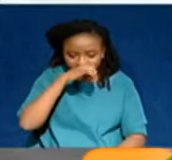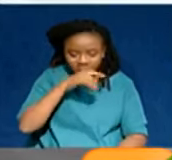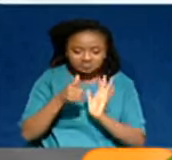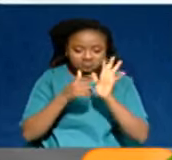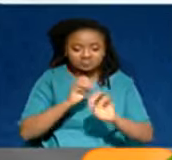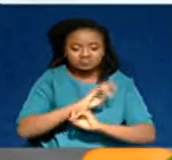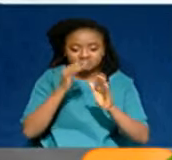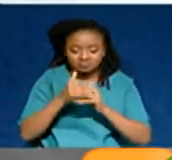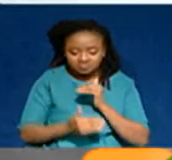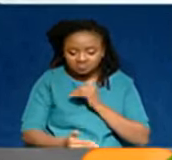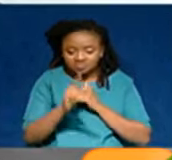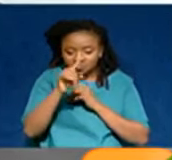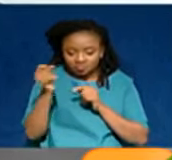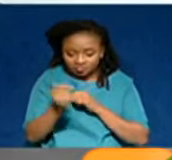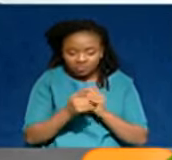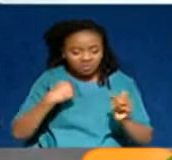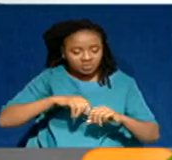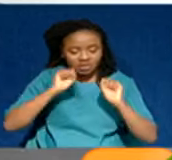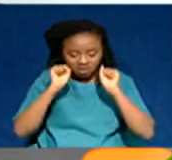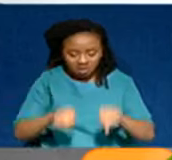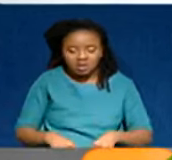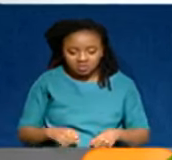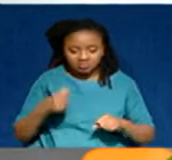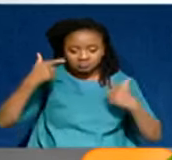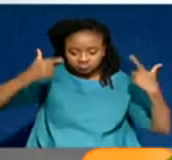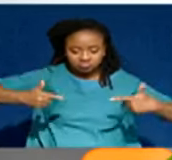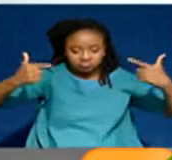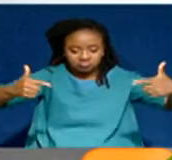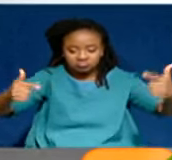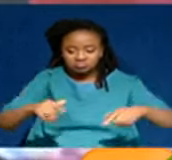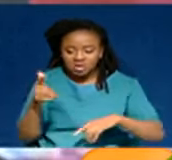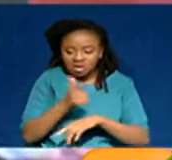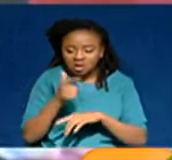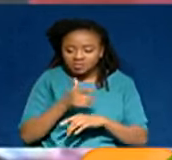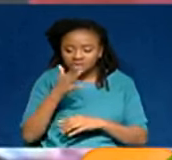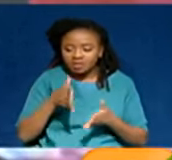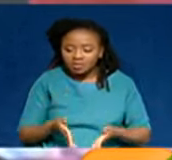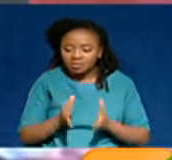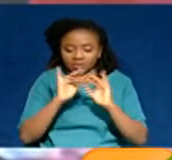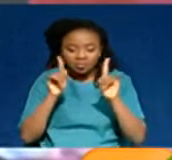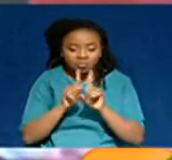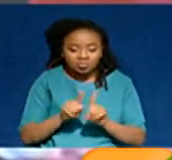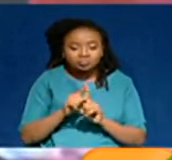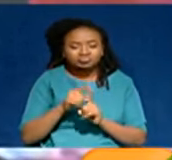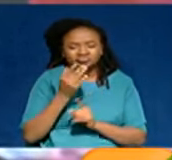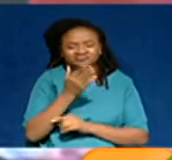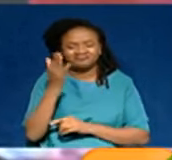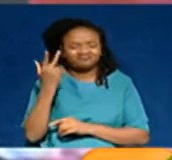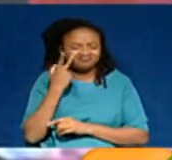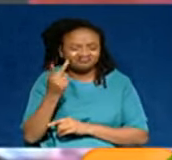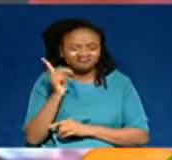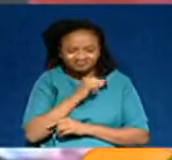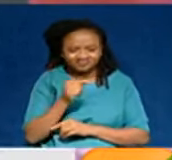next 1 month or so, we have the capacity to install the cameras on the roads. Okay. But we have also, and Kenyans have seen, we advertised